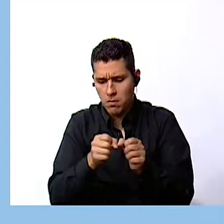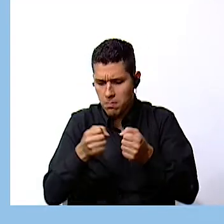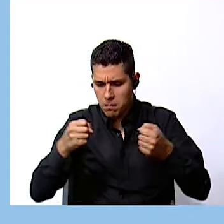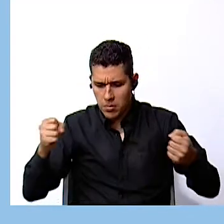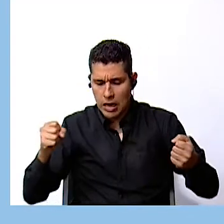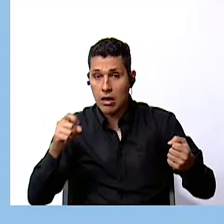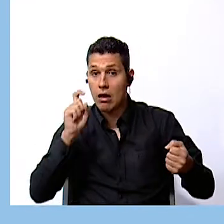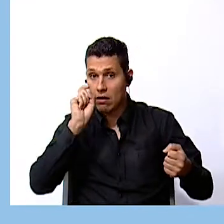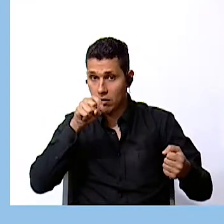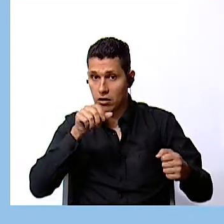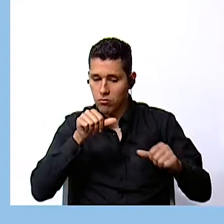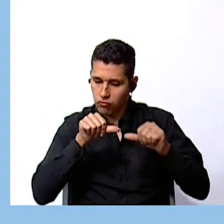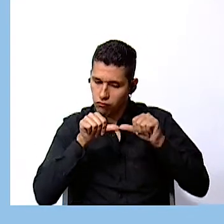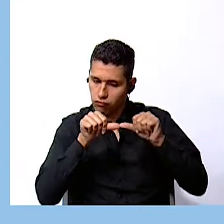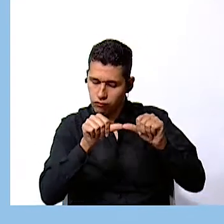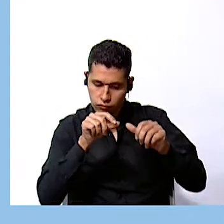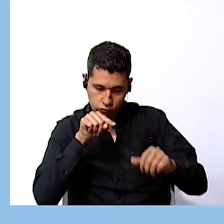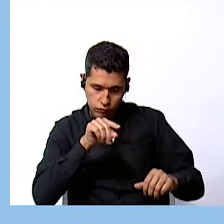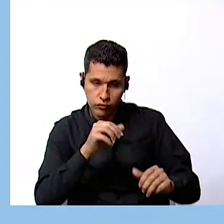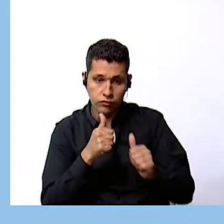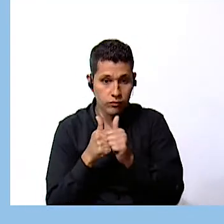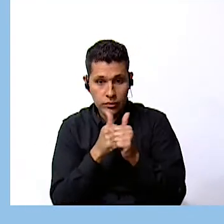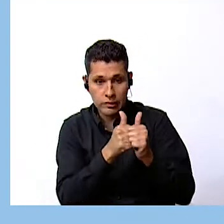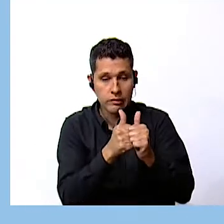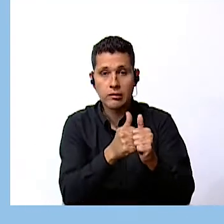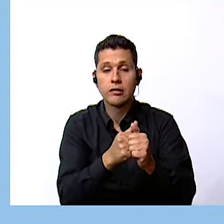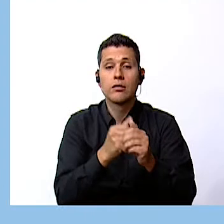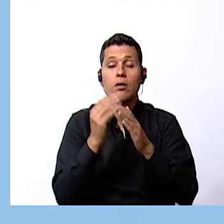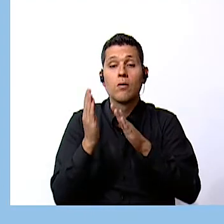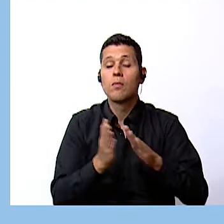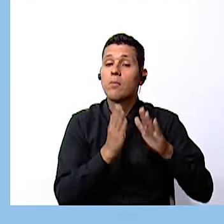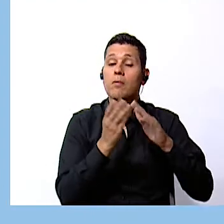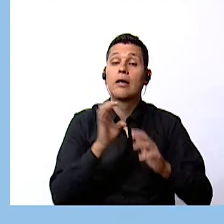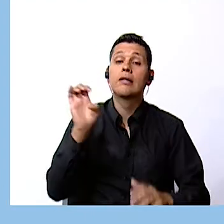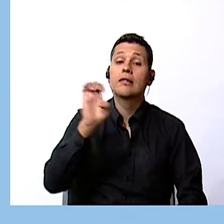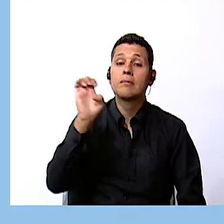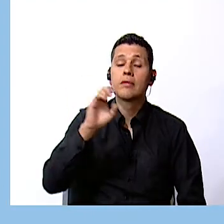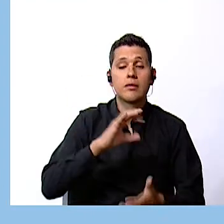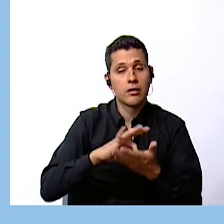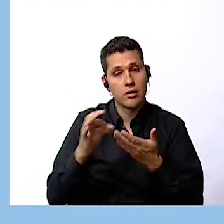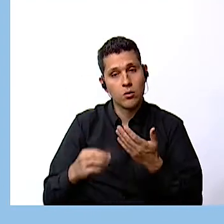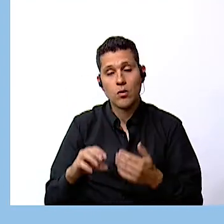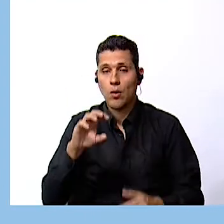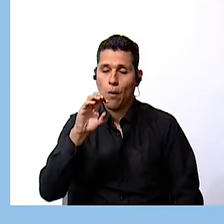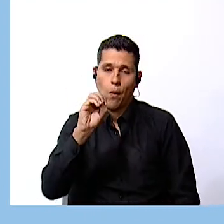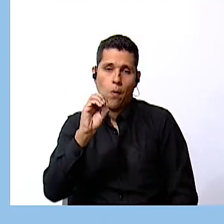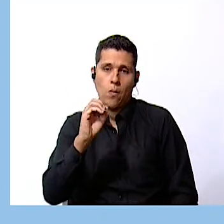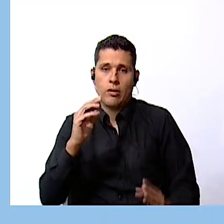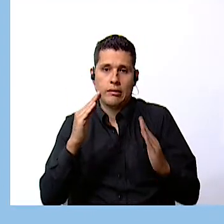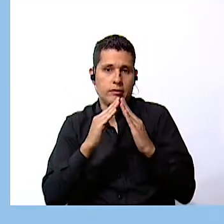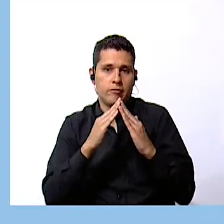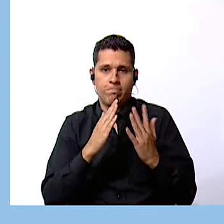seguir el plan de emergencia de nuestras escuelas o en nuestros hogares. Eso es muy importante.